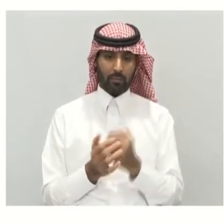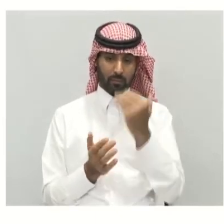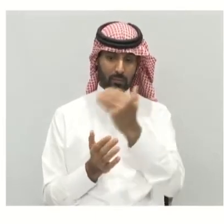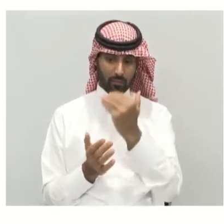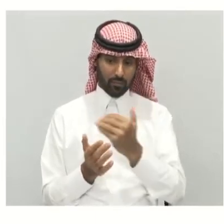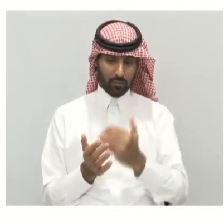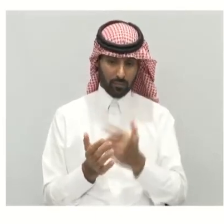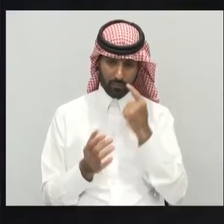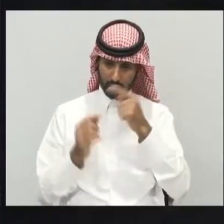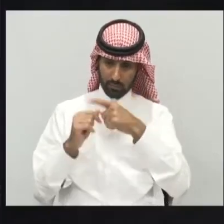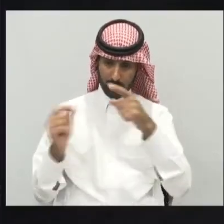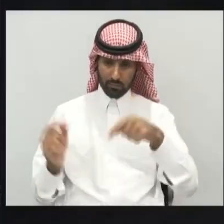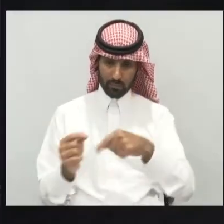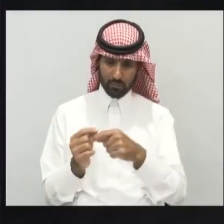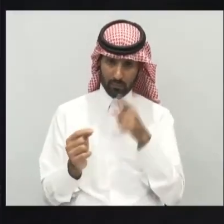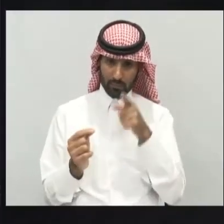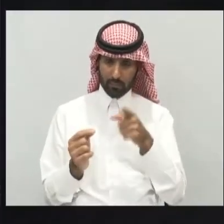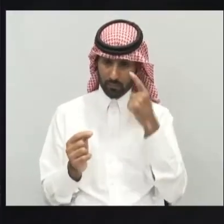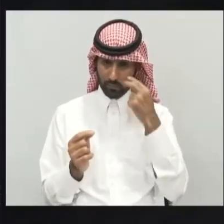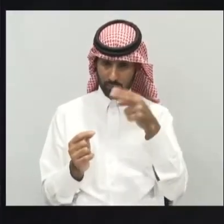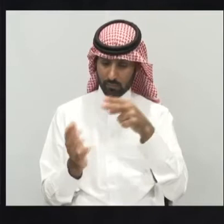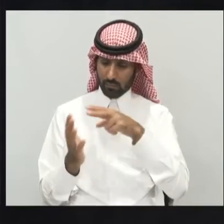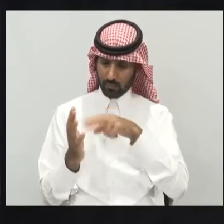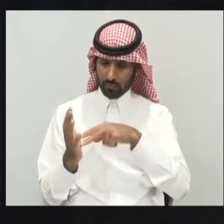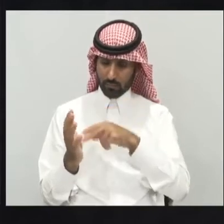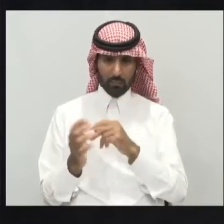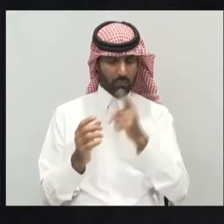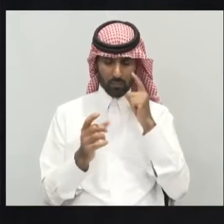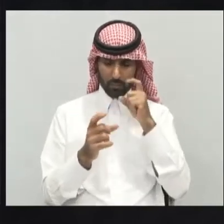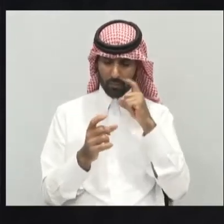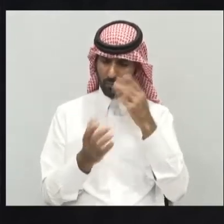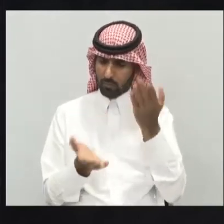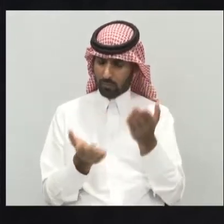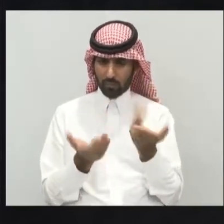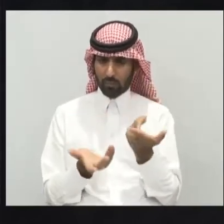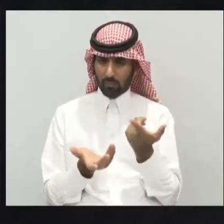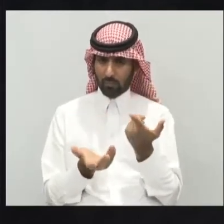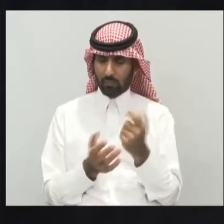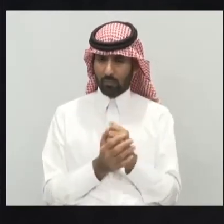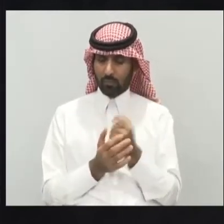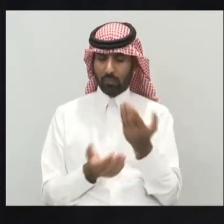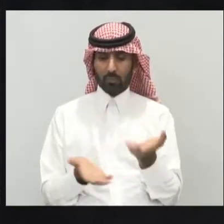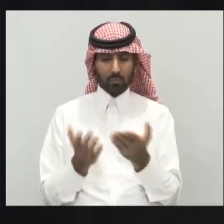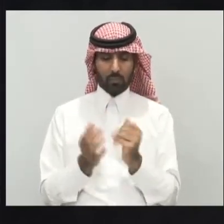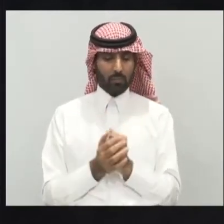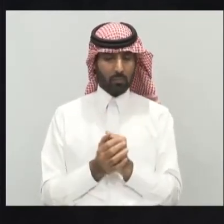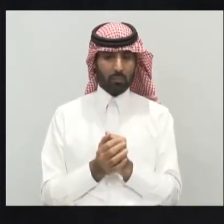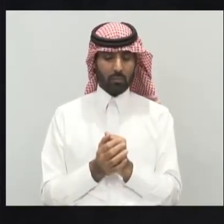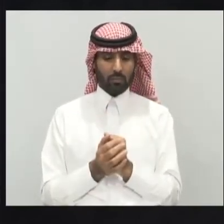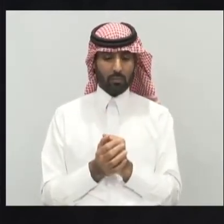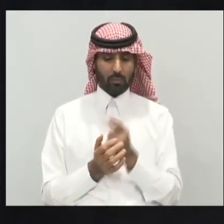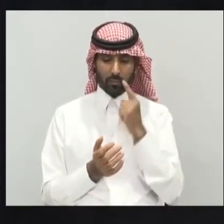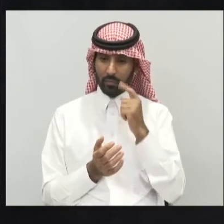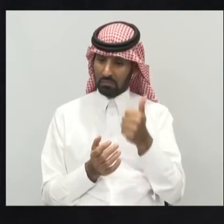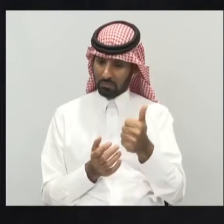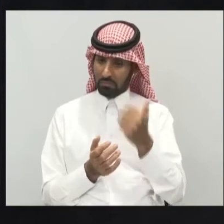one of them in a paragraph, and he wants you to look at the pros and cons. What does pros and cons mean? The